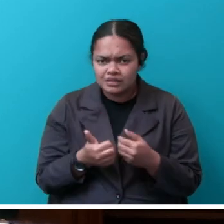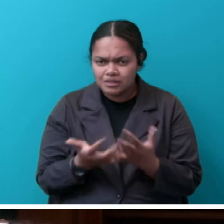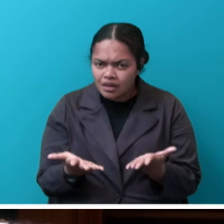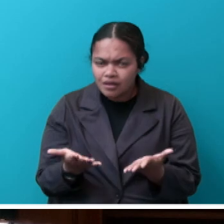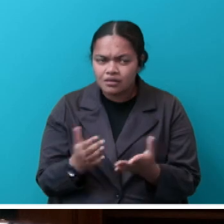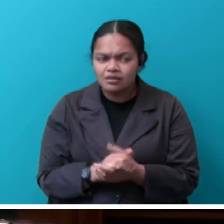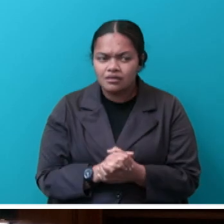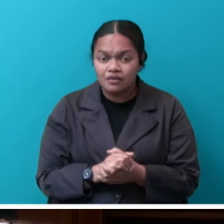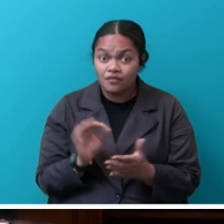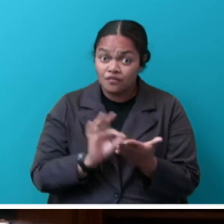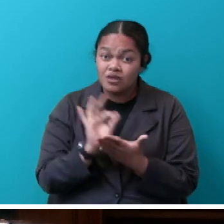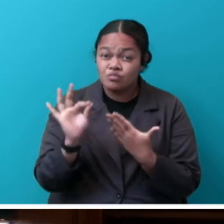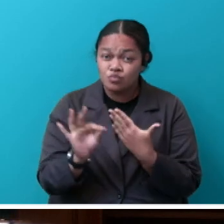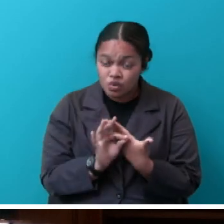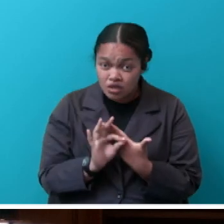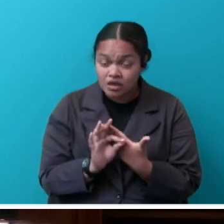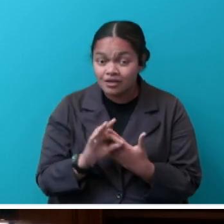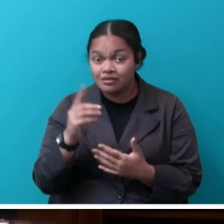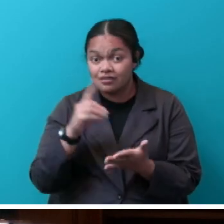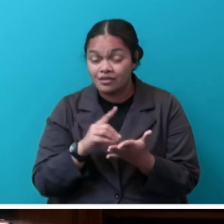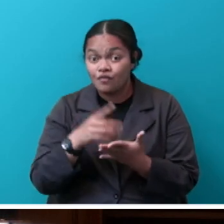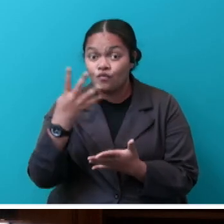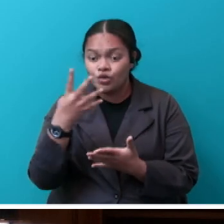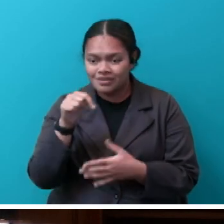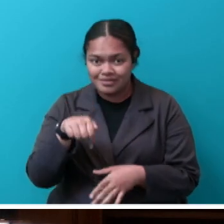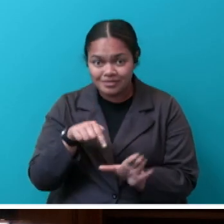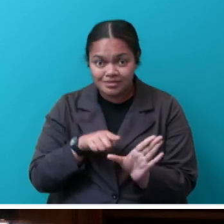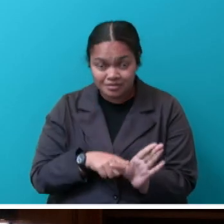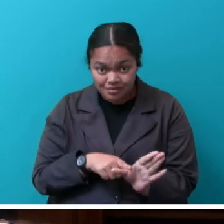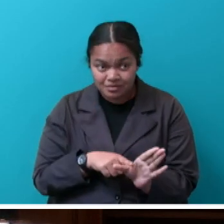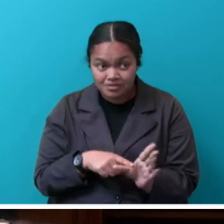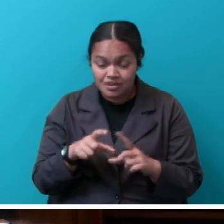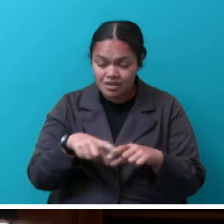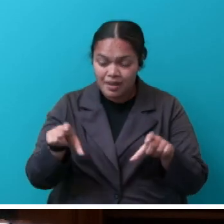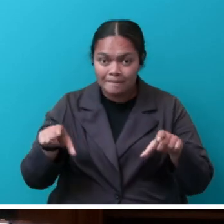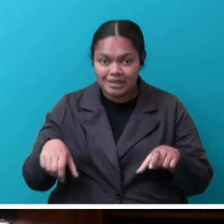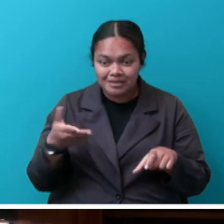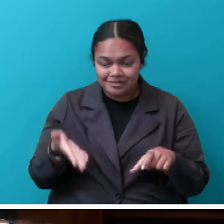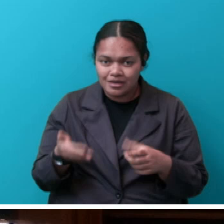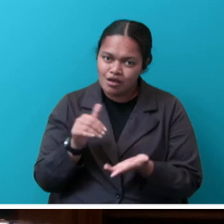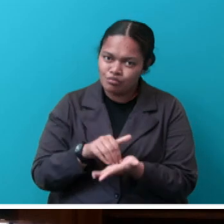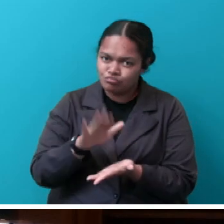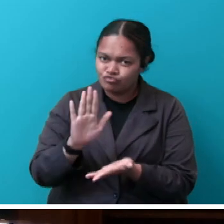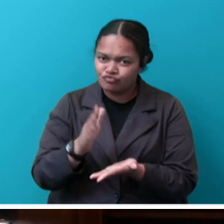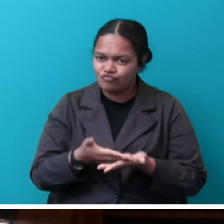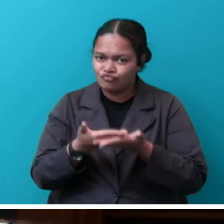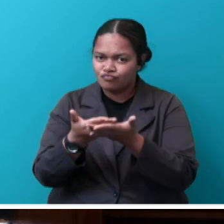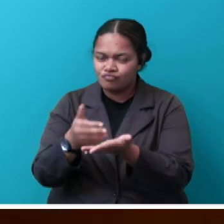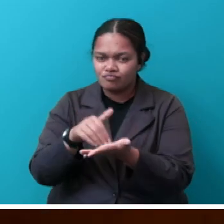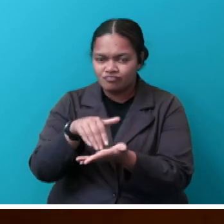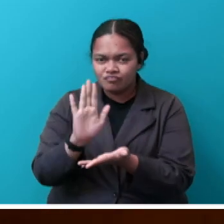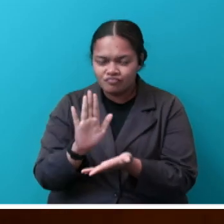that on February the 14th of this year, Cabinet had approved the